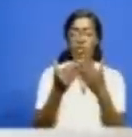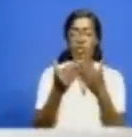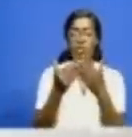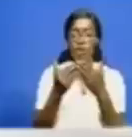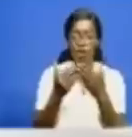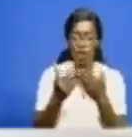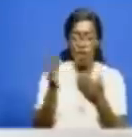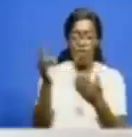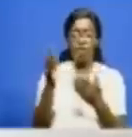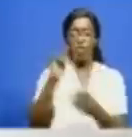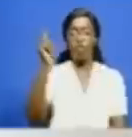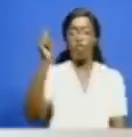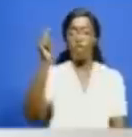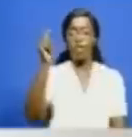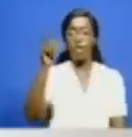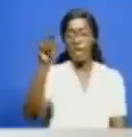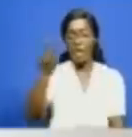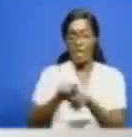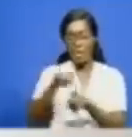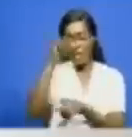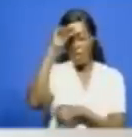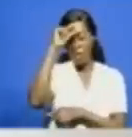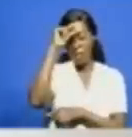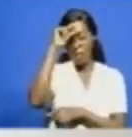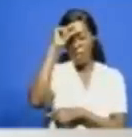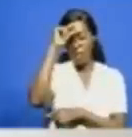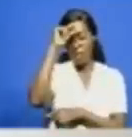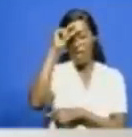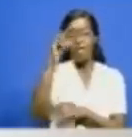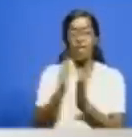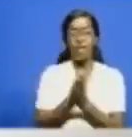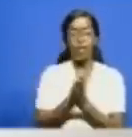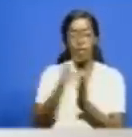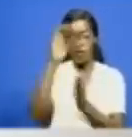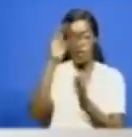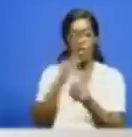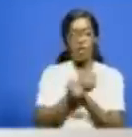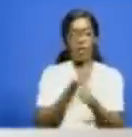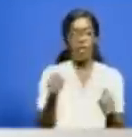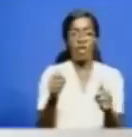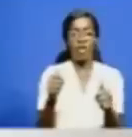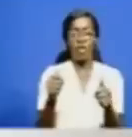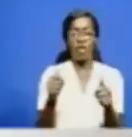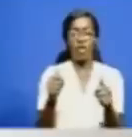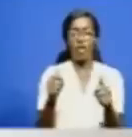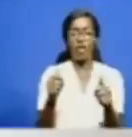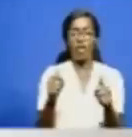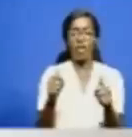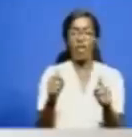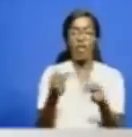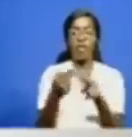Kenya, as a government, we have considered it fit to rename